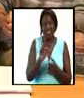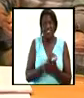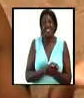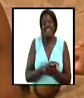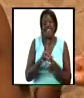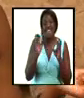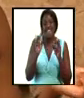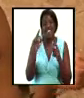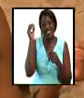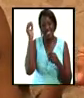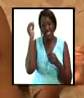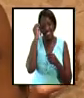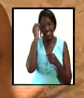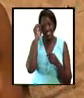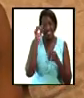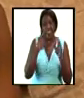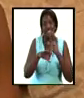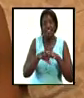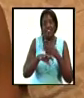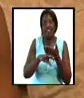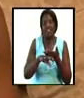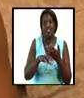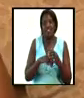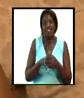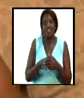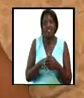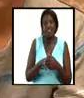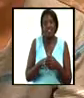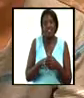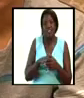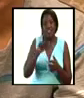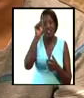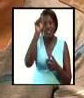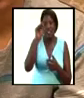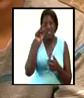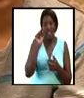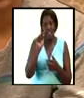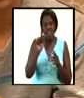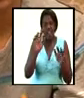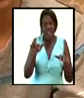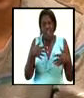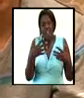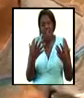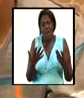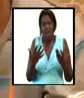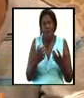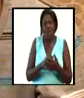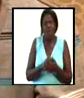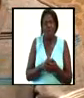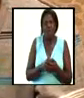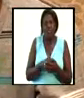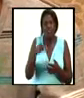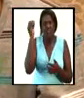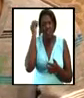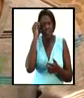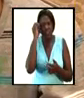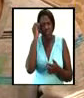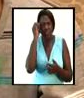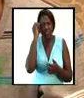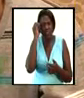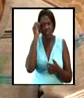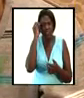excuse us. Example, what about the 7th one, the exclamation mark? I also know